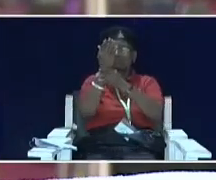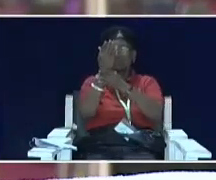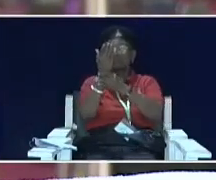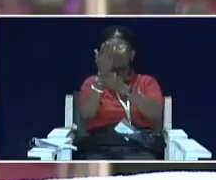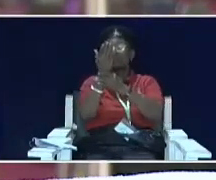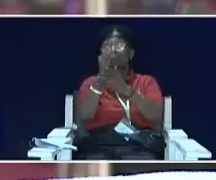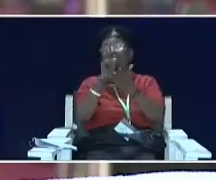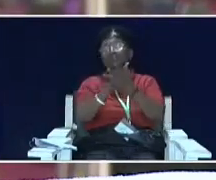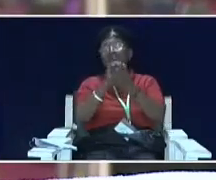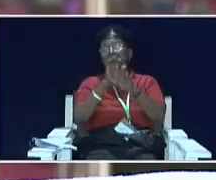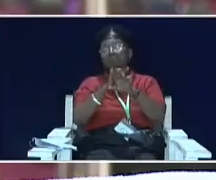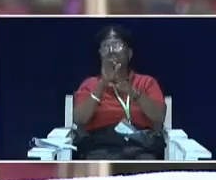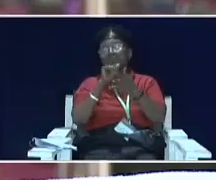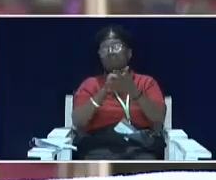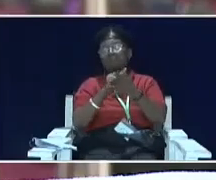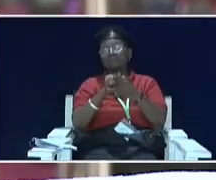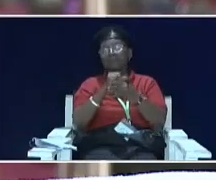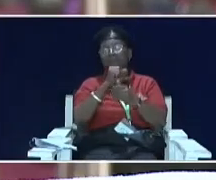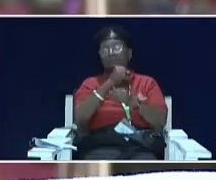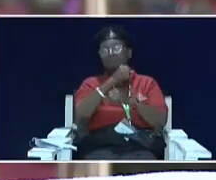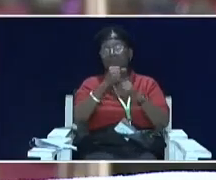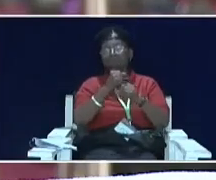You know, years ago, some